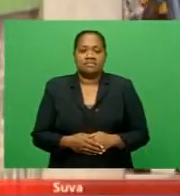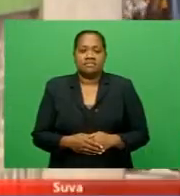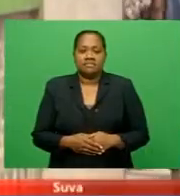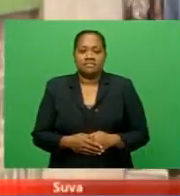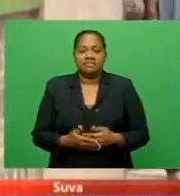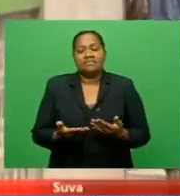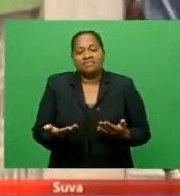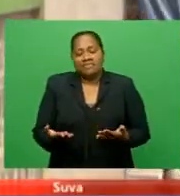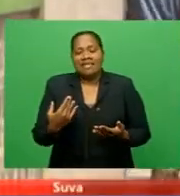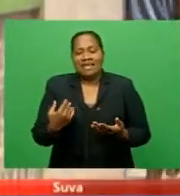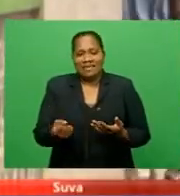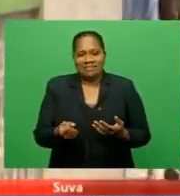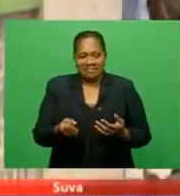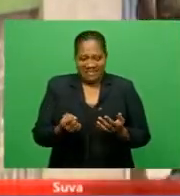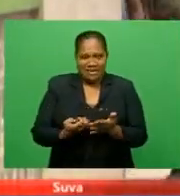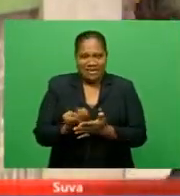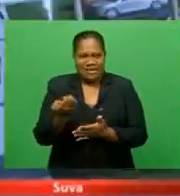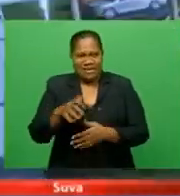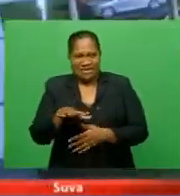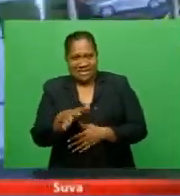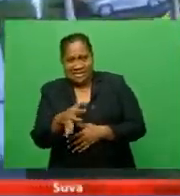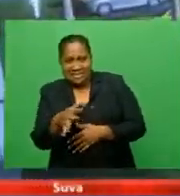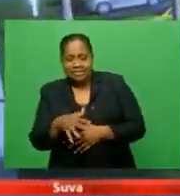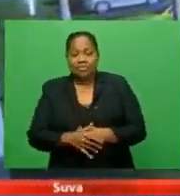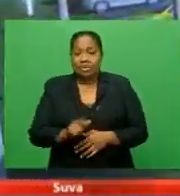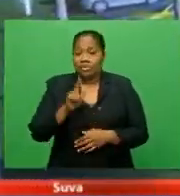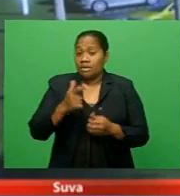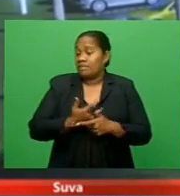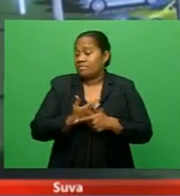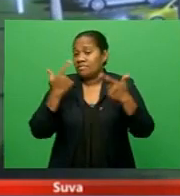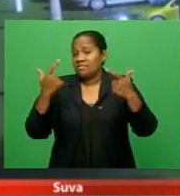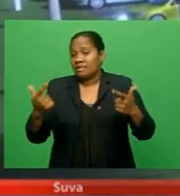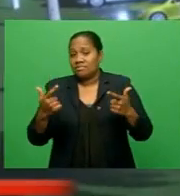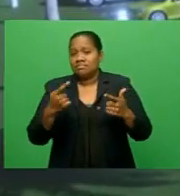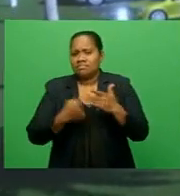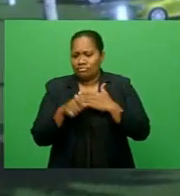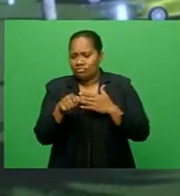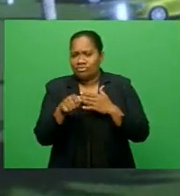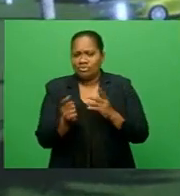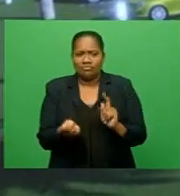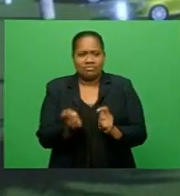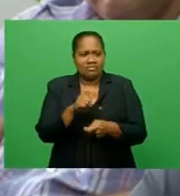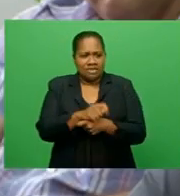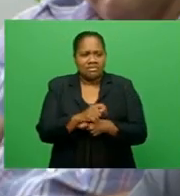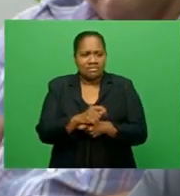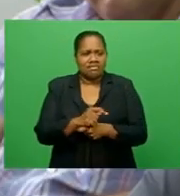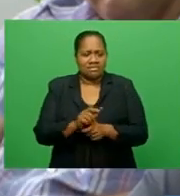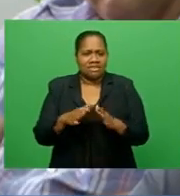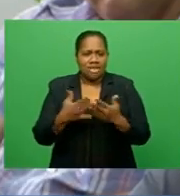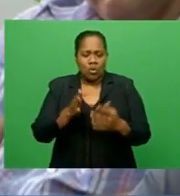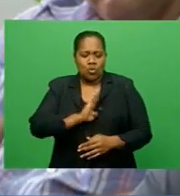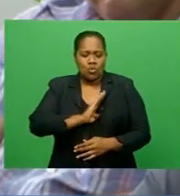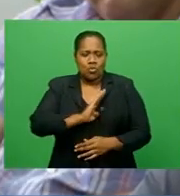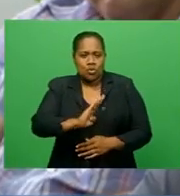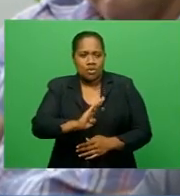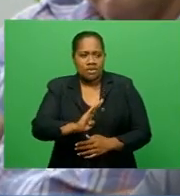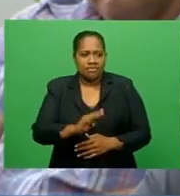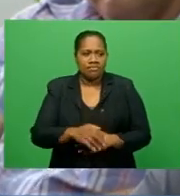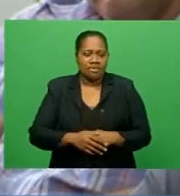Despite the current economic uncertainty, one of the largest retail chains is taking a bold step. This $30